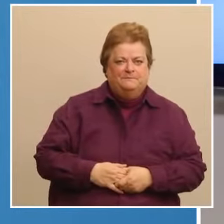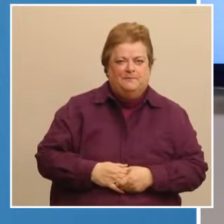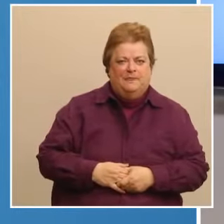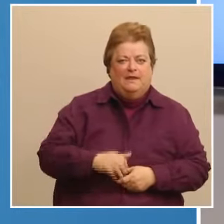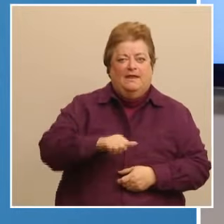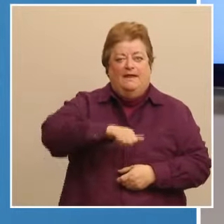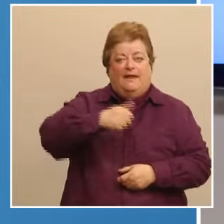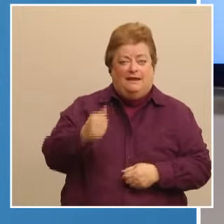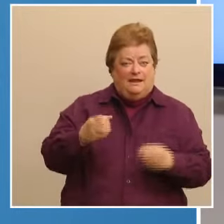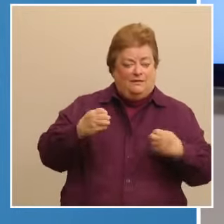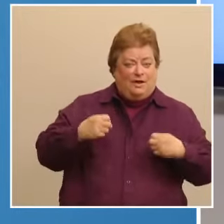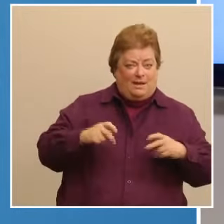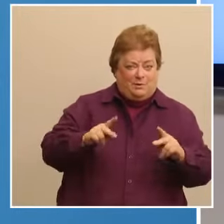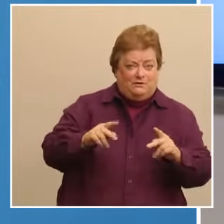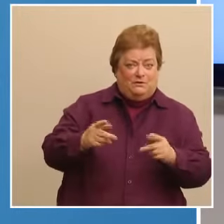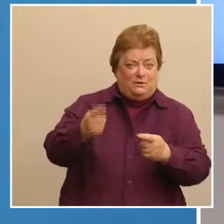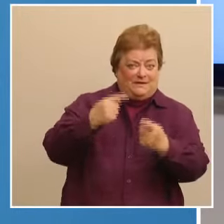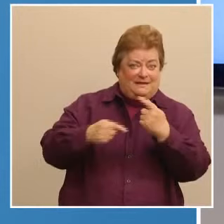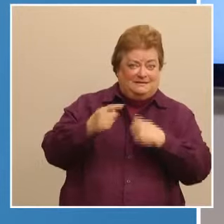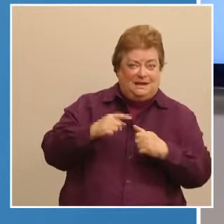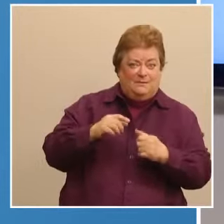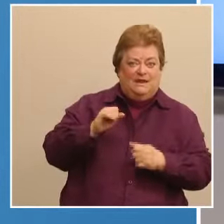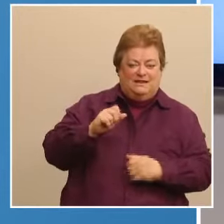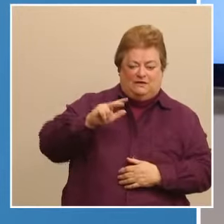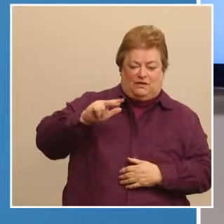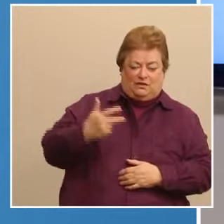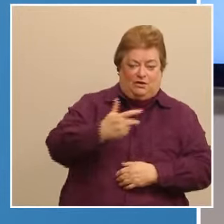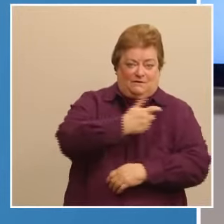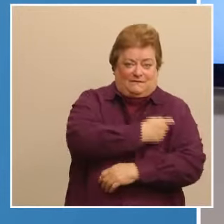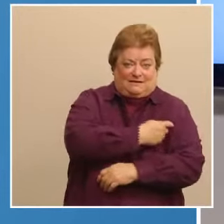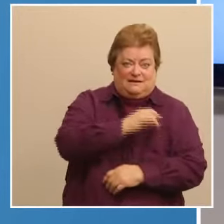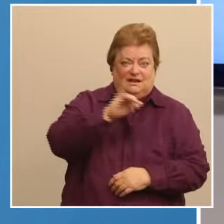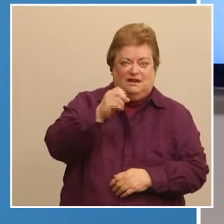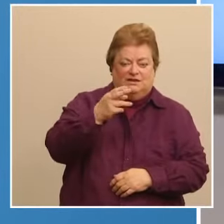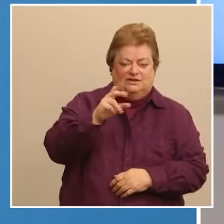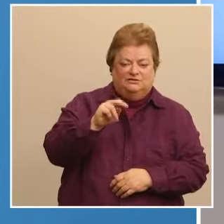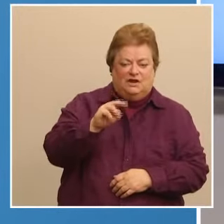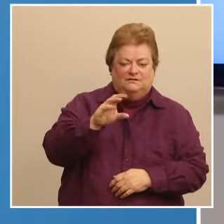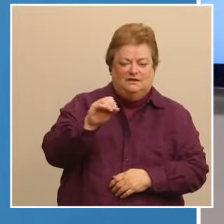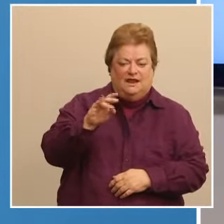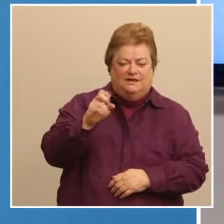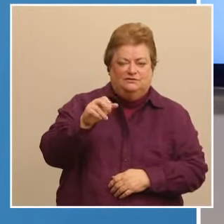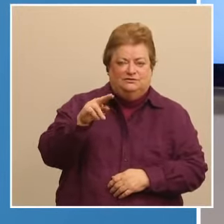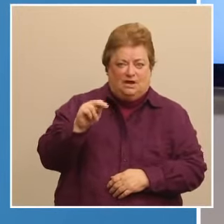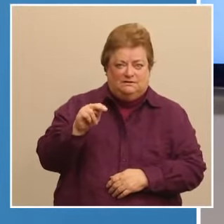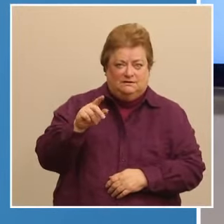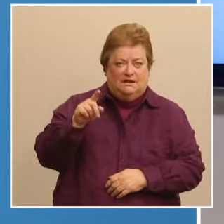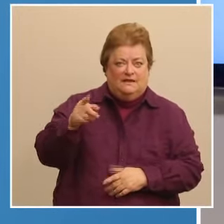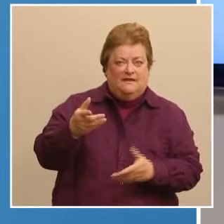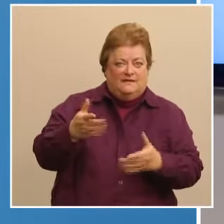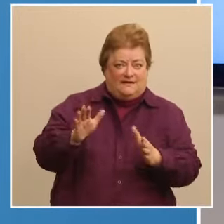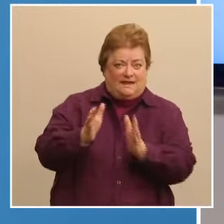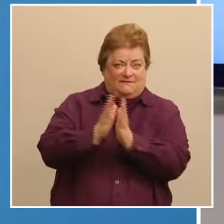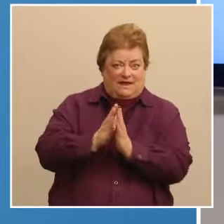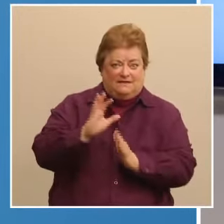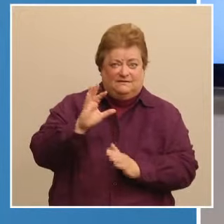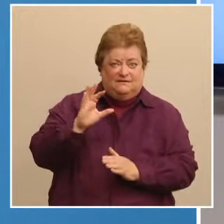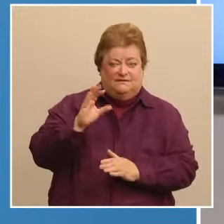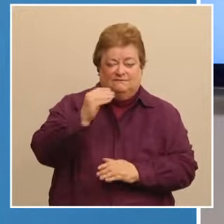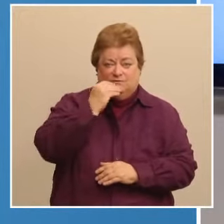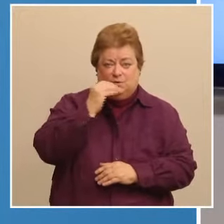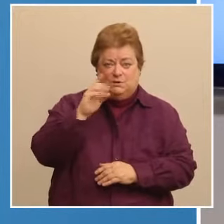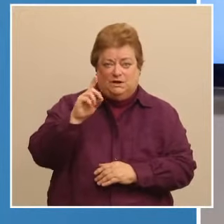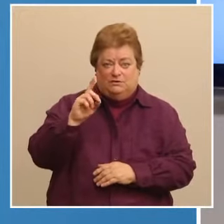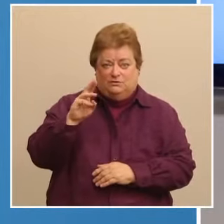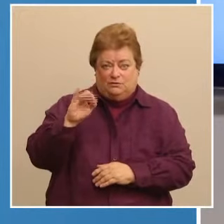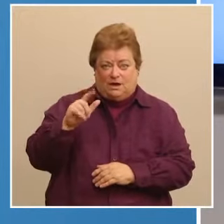Another opportunity on the horizon is the third vaccine, Johnson & Johnson. They have asked for the Food and Drug